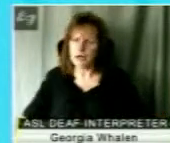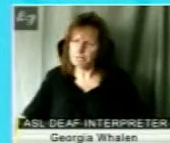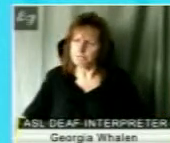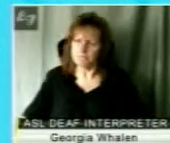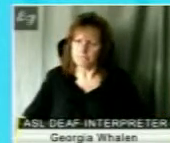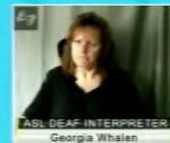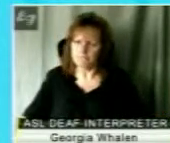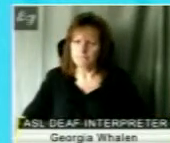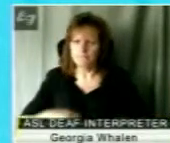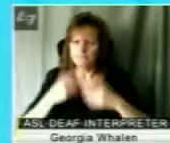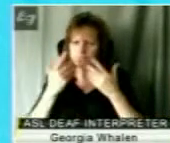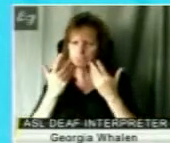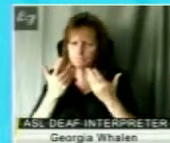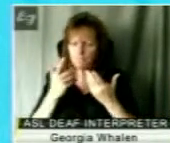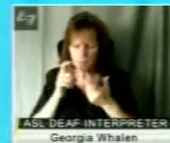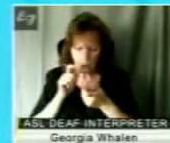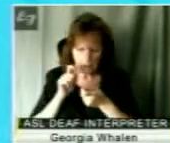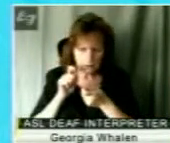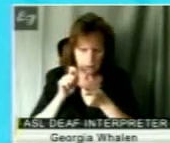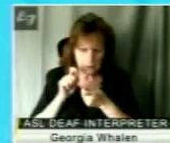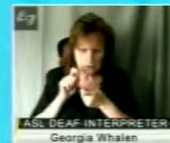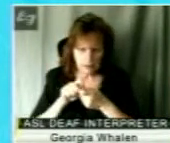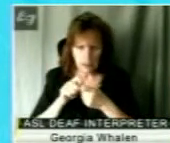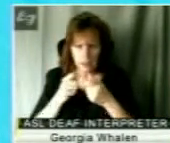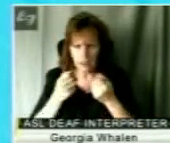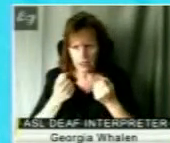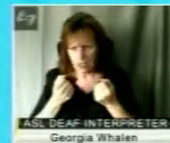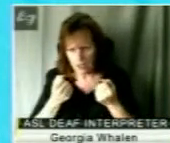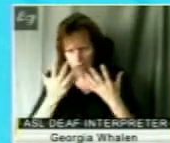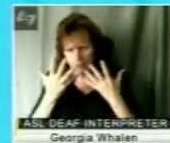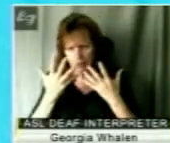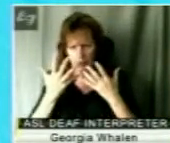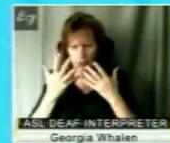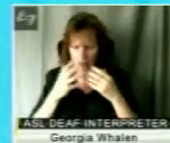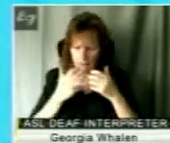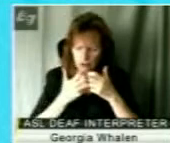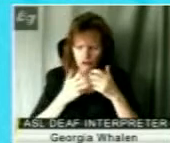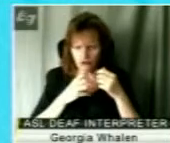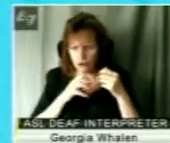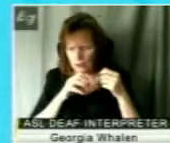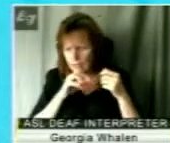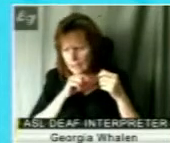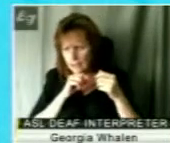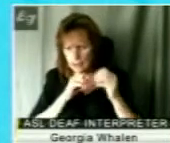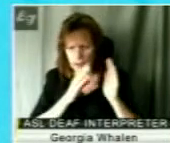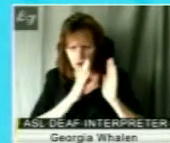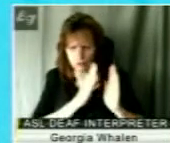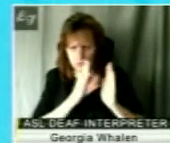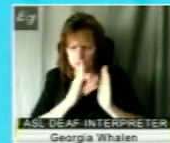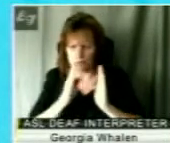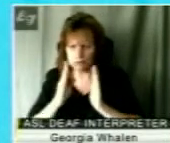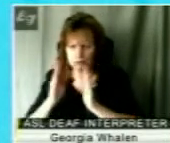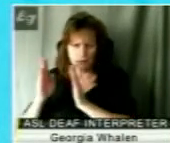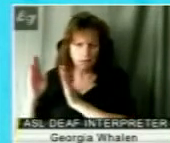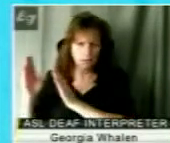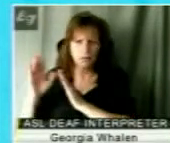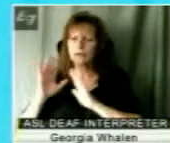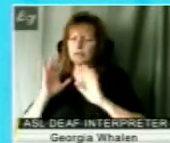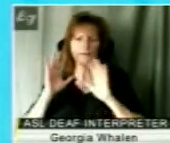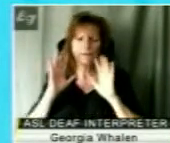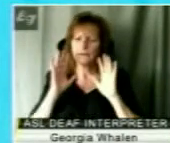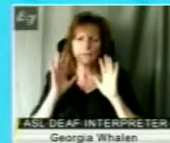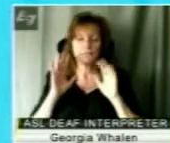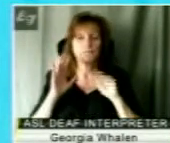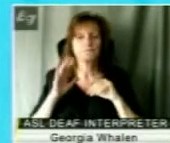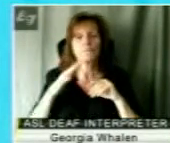a breakdown of cases by age on the sort of decade by decade level. It tends to be just more in terms of that vulnerable older